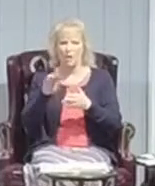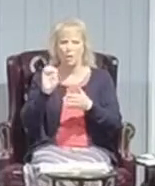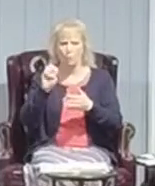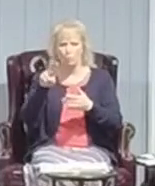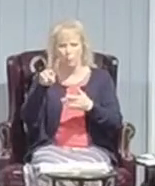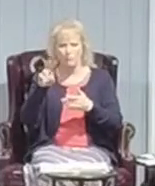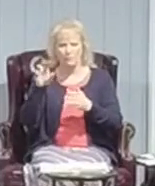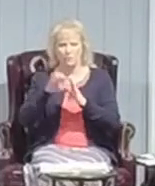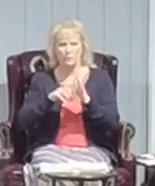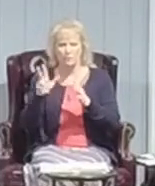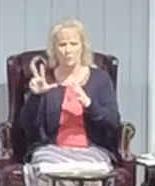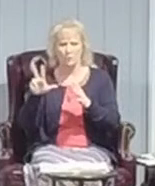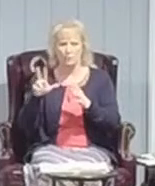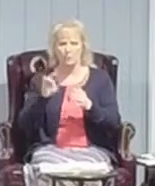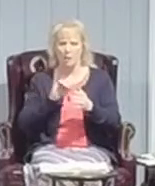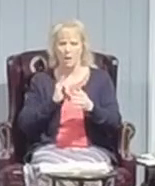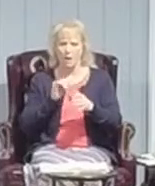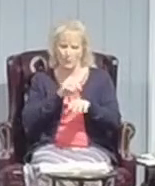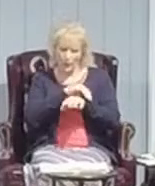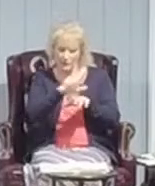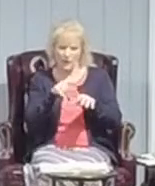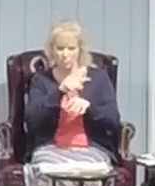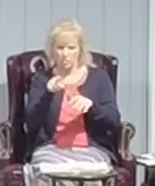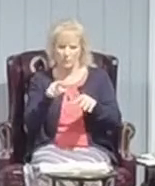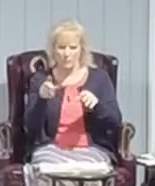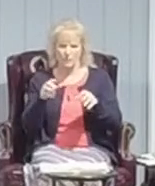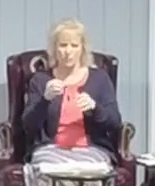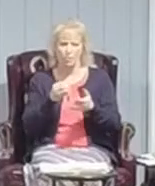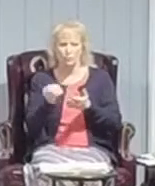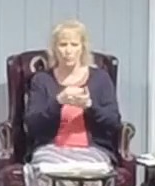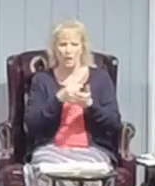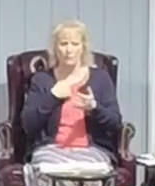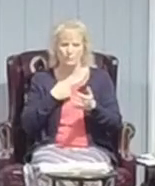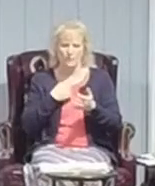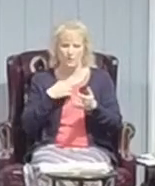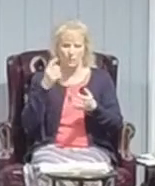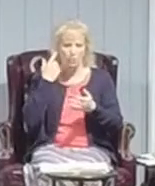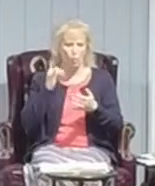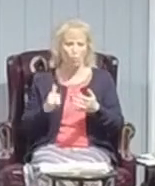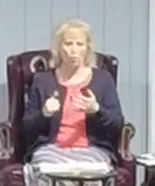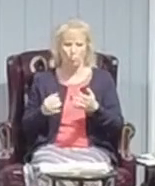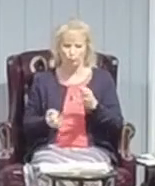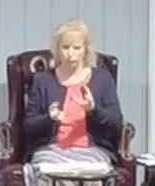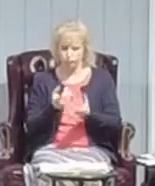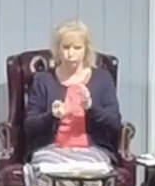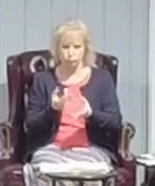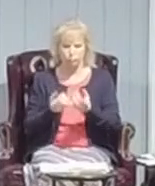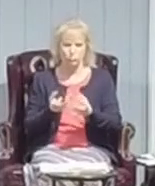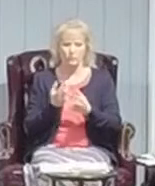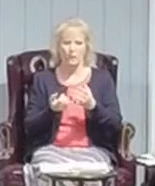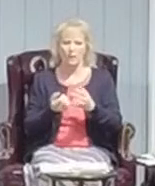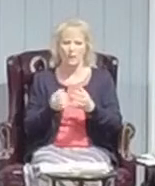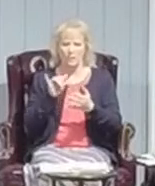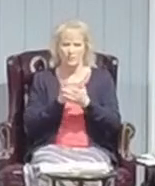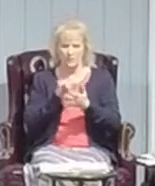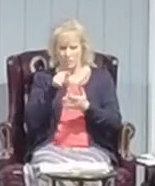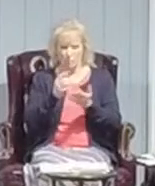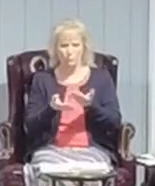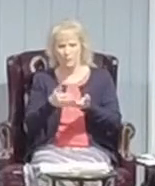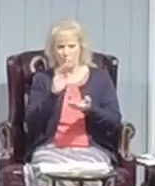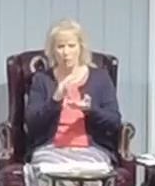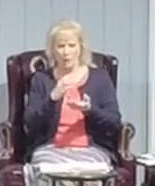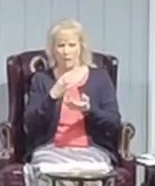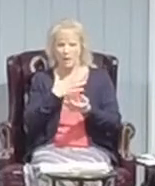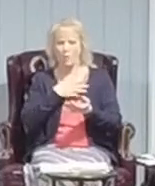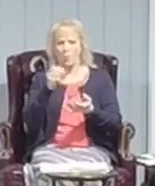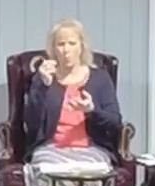3 and verse 18, it says, I counsel thee to buy of me gold tried in the fire, that thou mayest be rich, and white